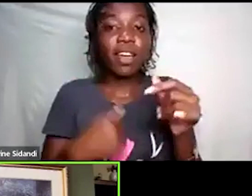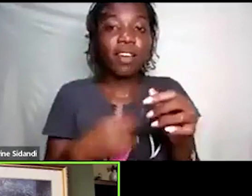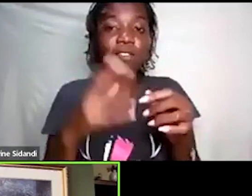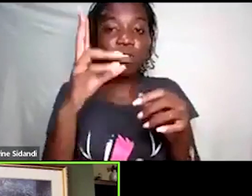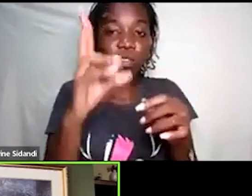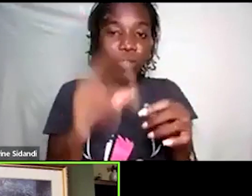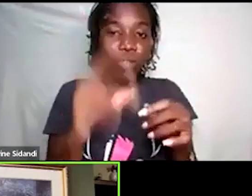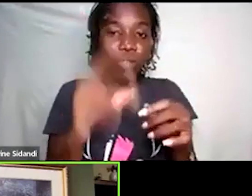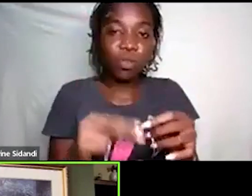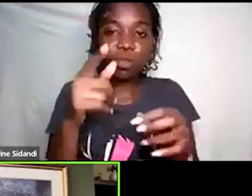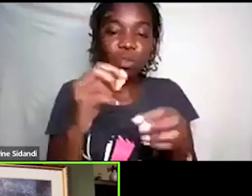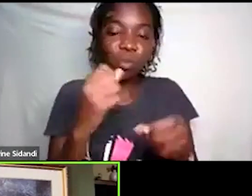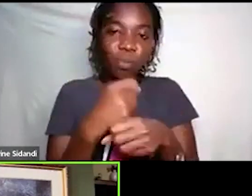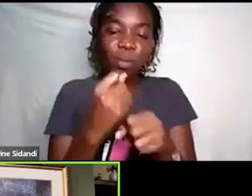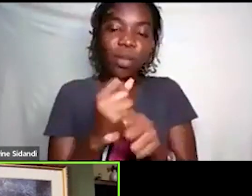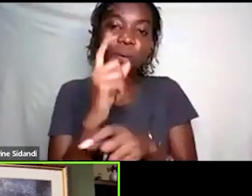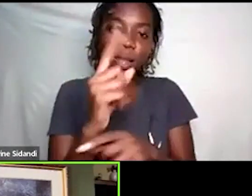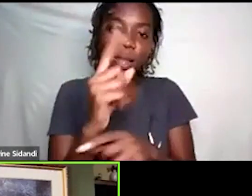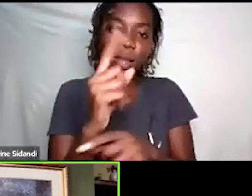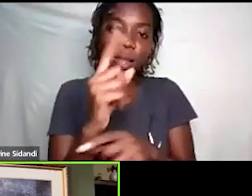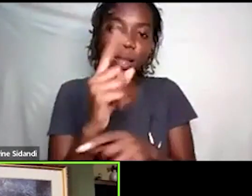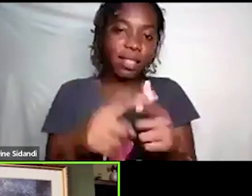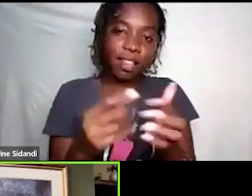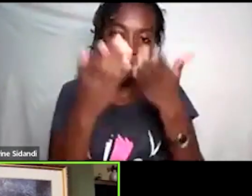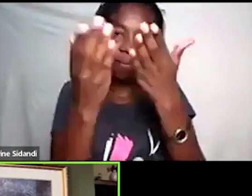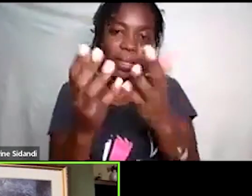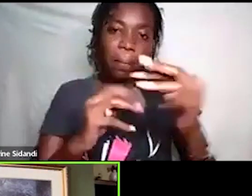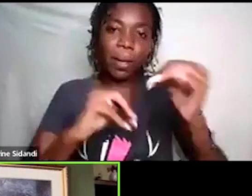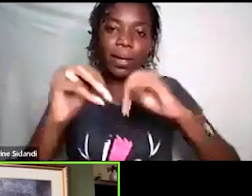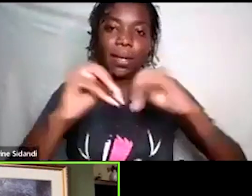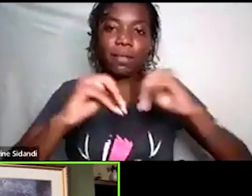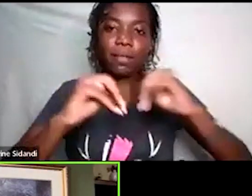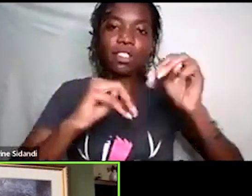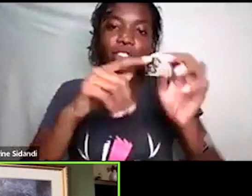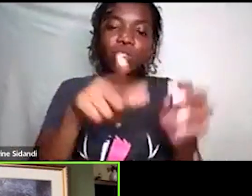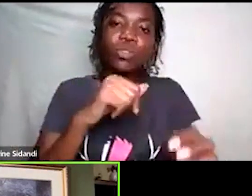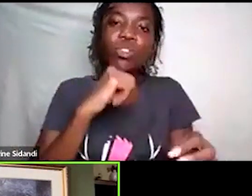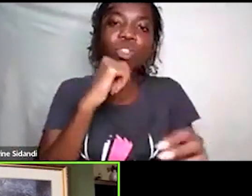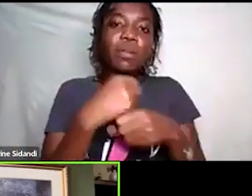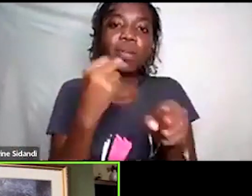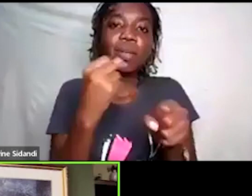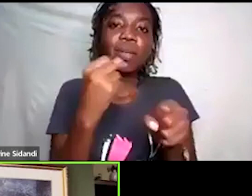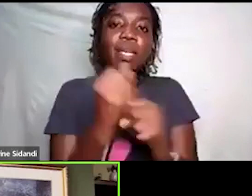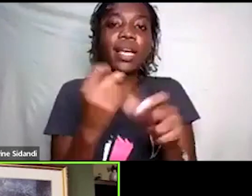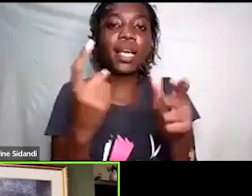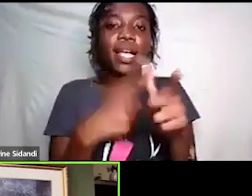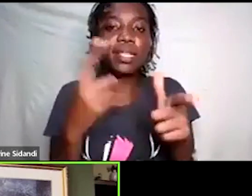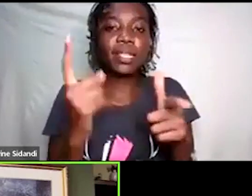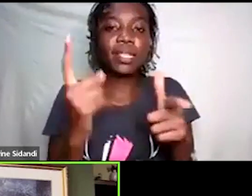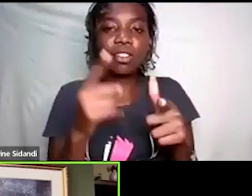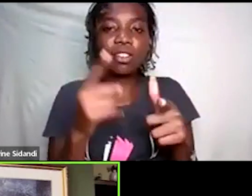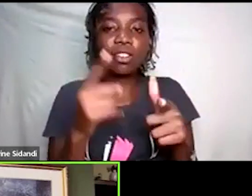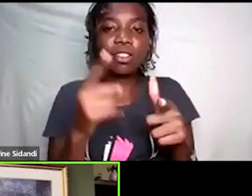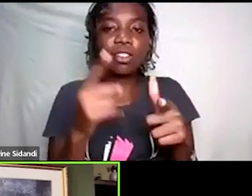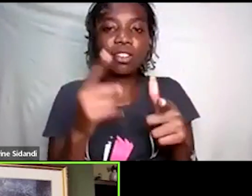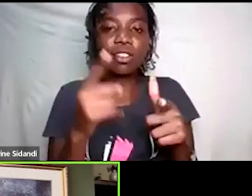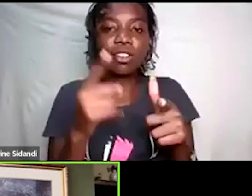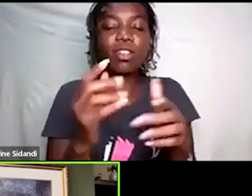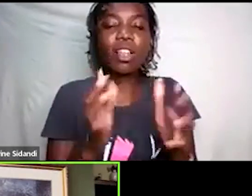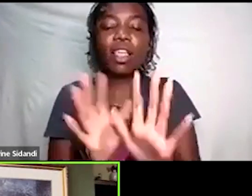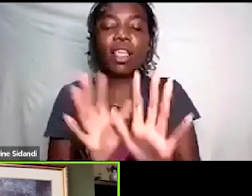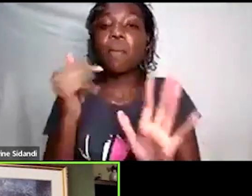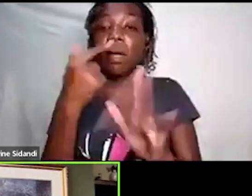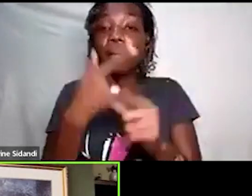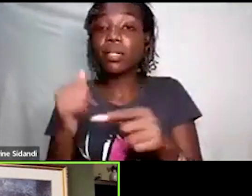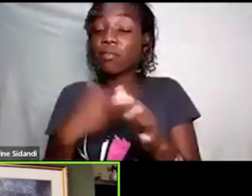it to the management. Don't just create, you'll need it to be tabled. And there's a procedure for policy development, draft one. And if